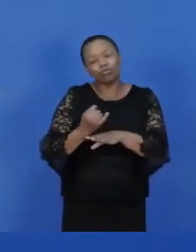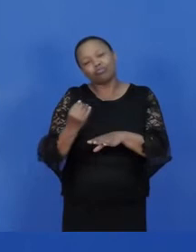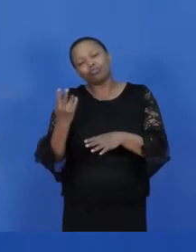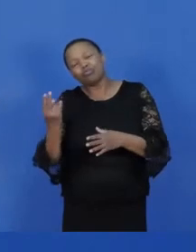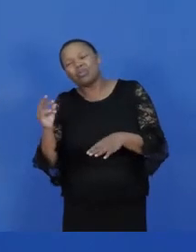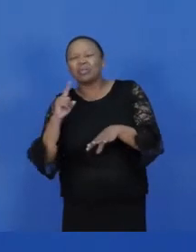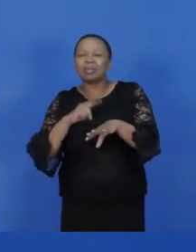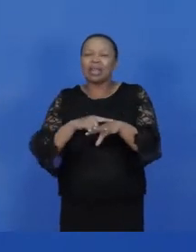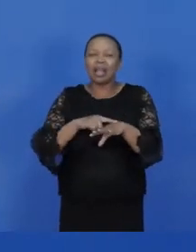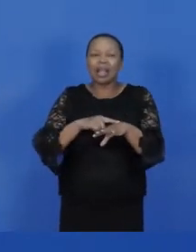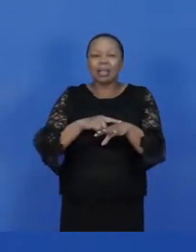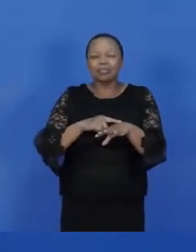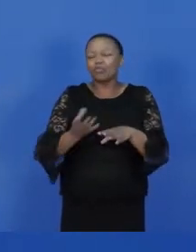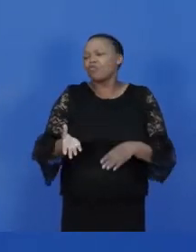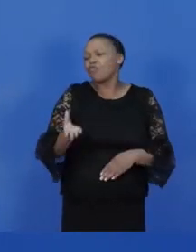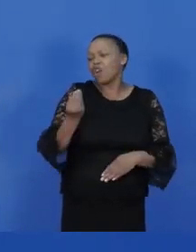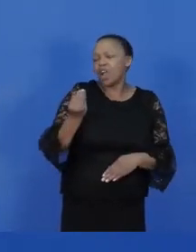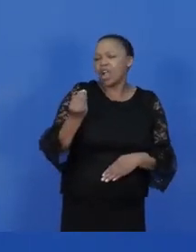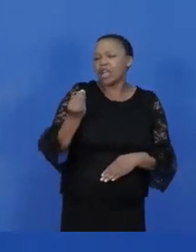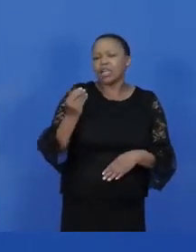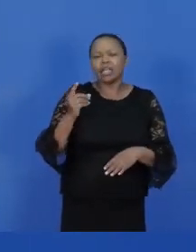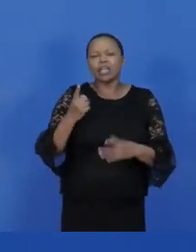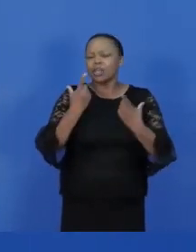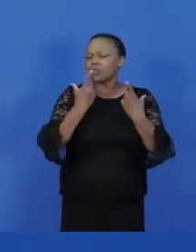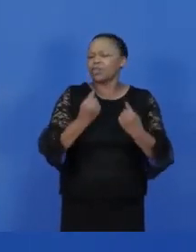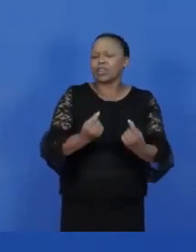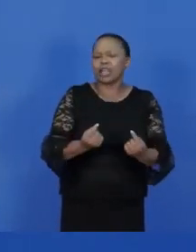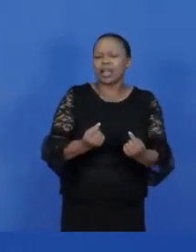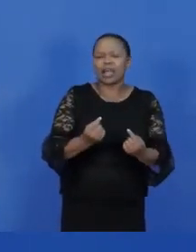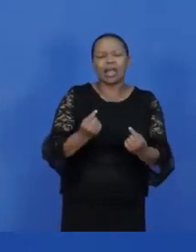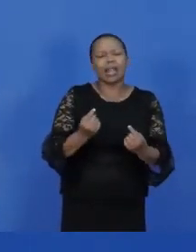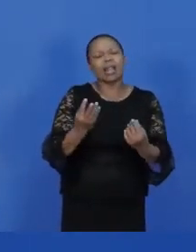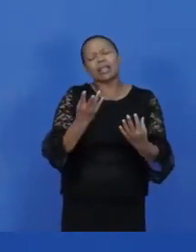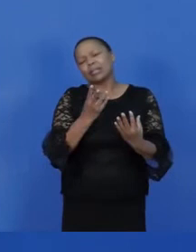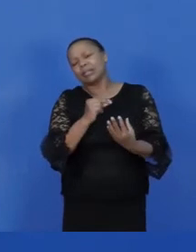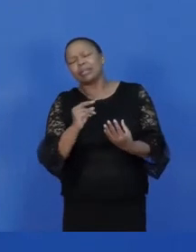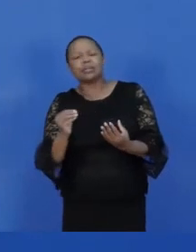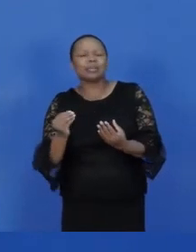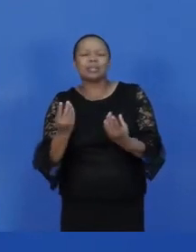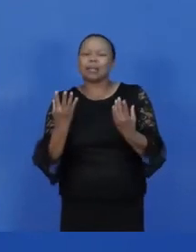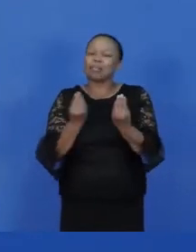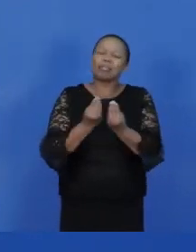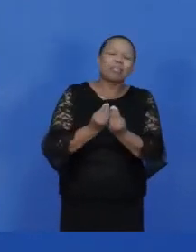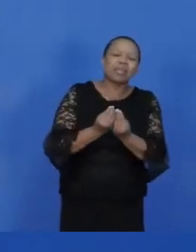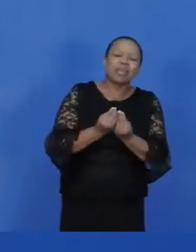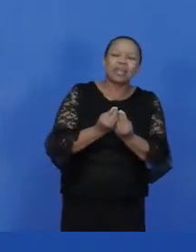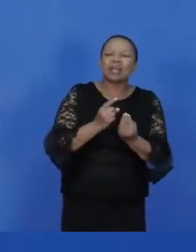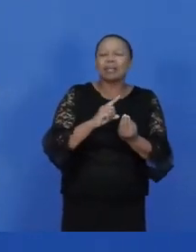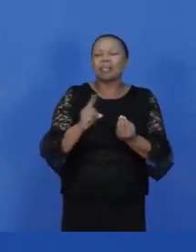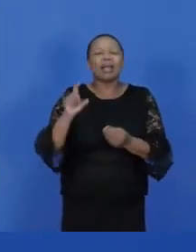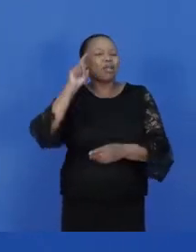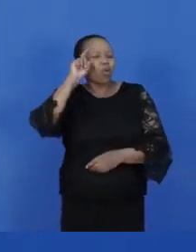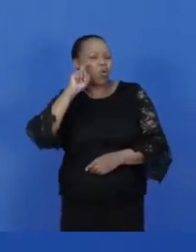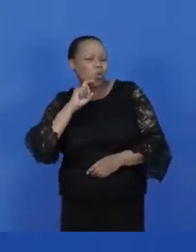Sometimes it's not even exit, more than it is you find that by the time you need to do certain things, you no longer have the strength or the power to do them, because maybe